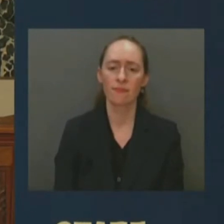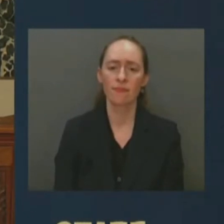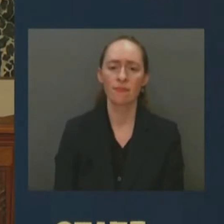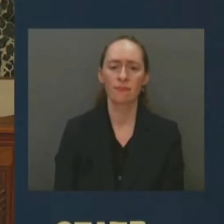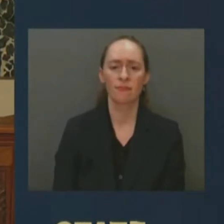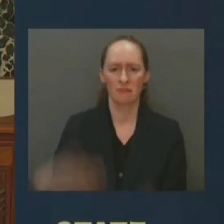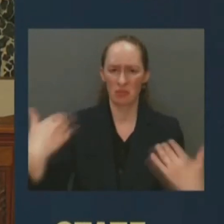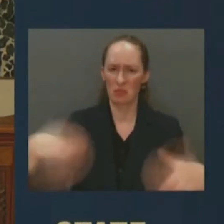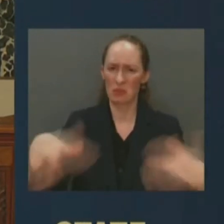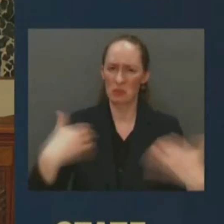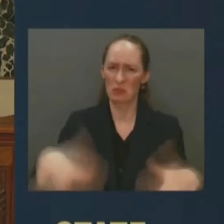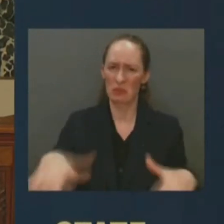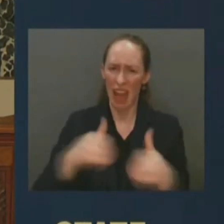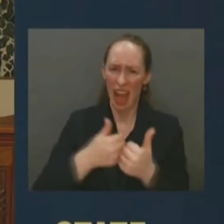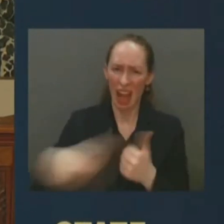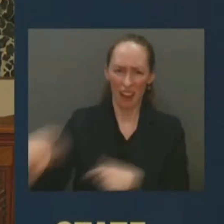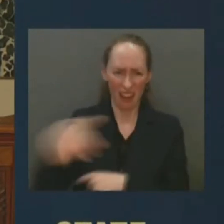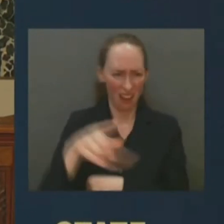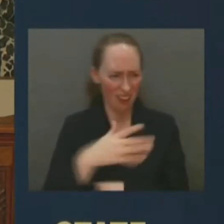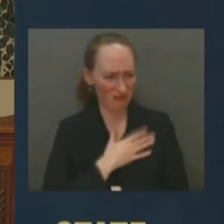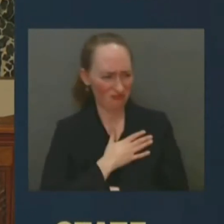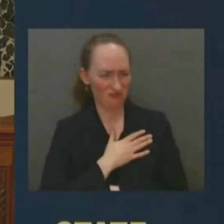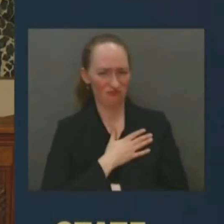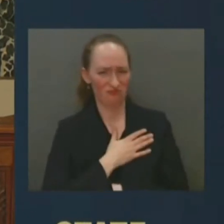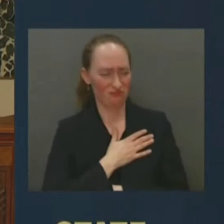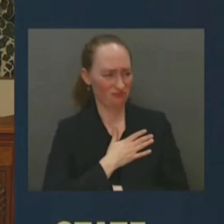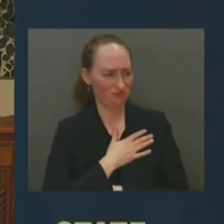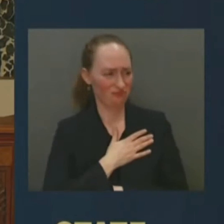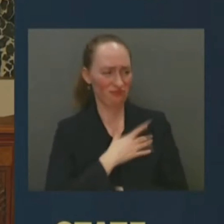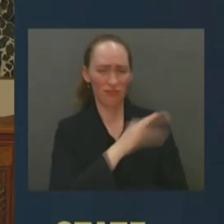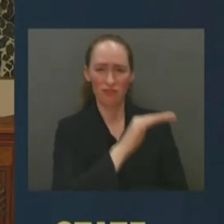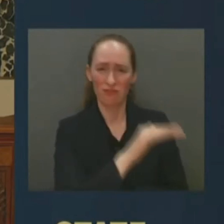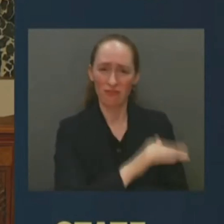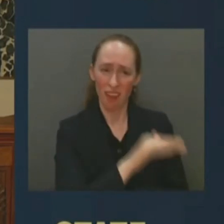imagine if you lost that child at the hands of the law.